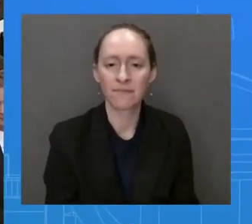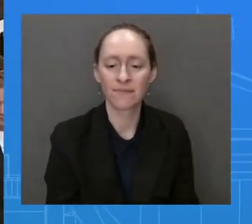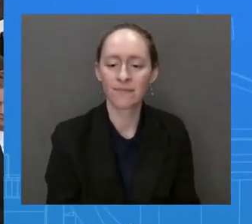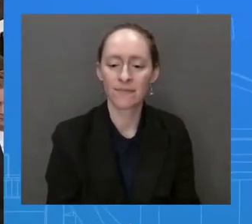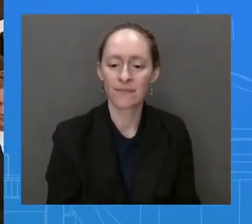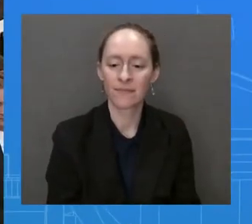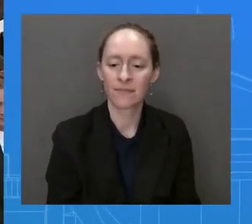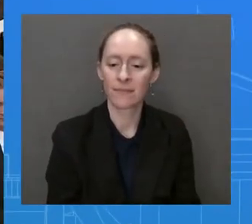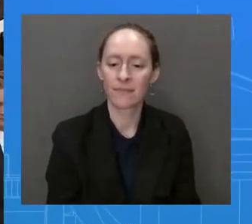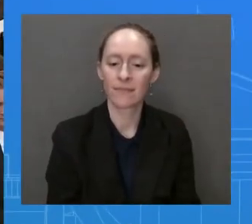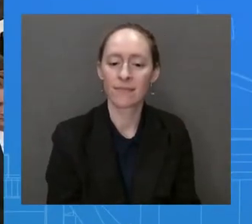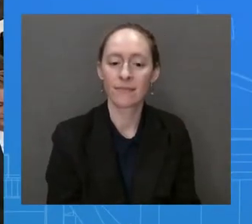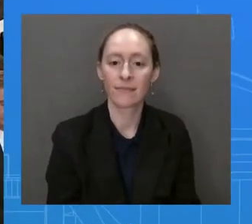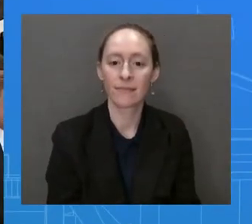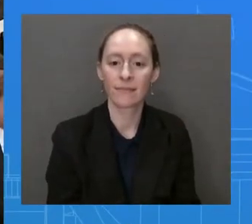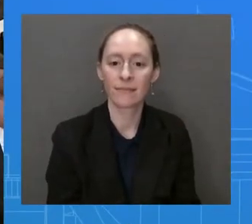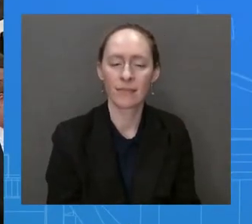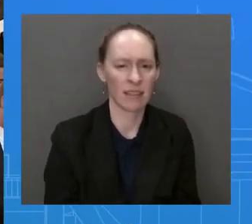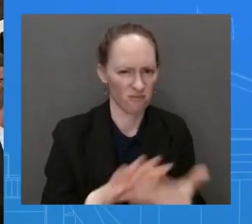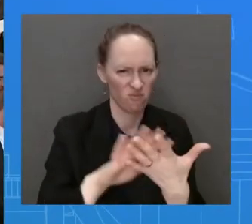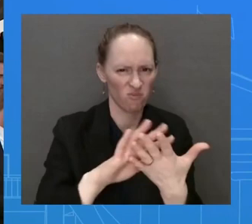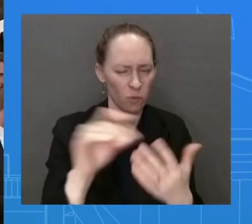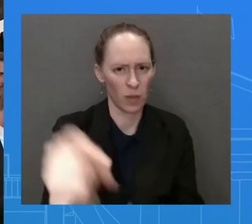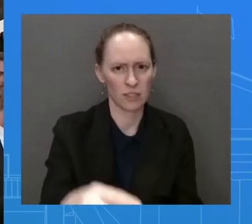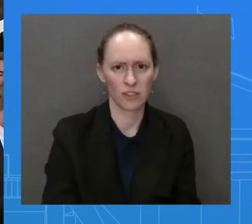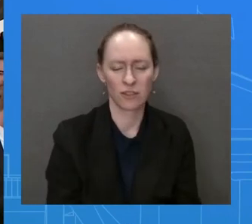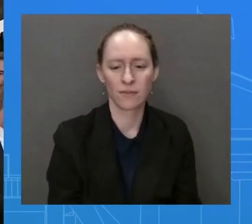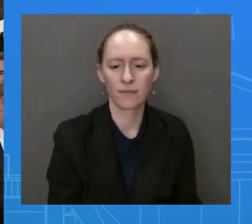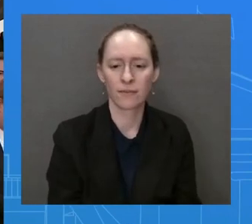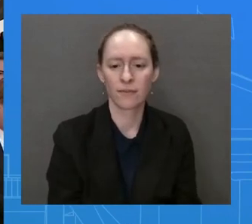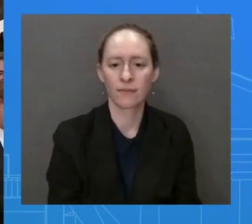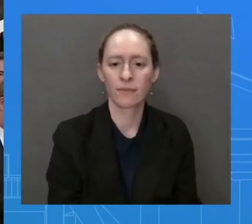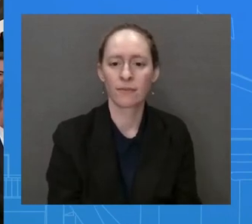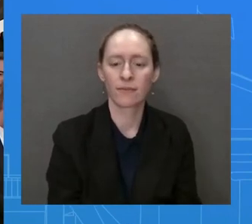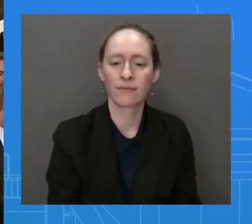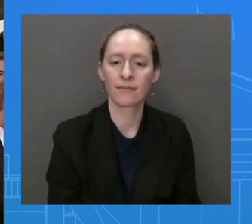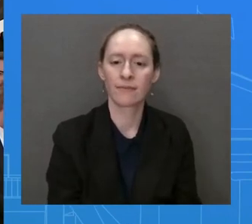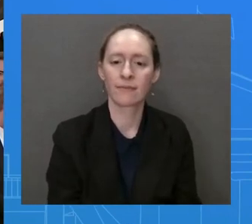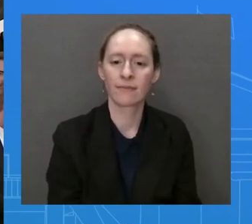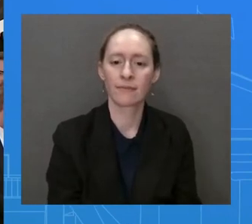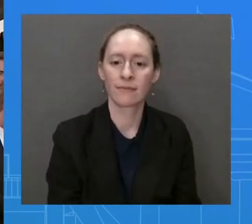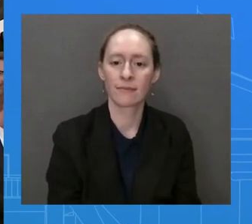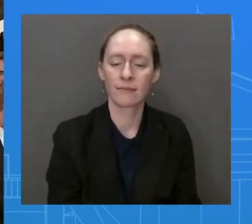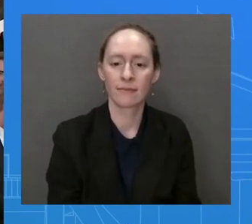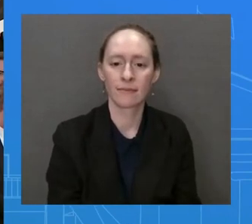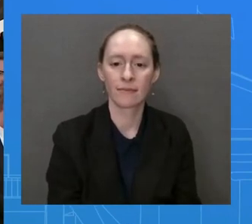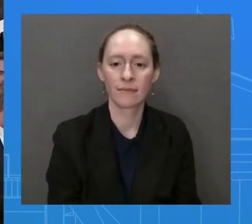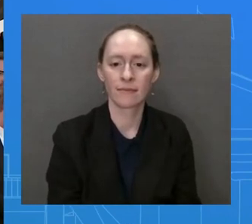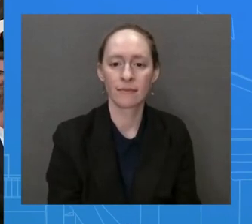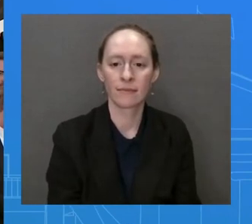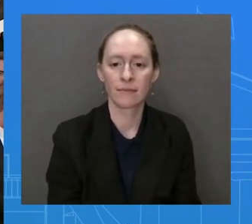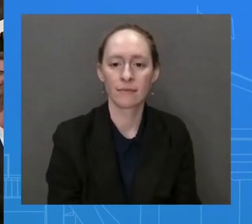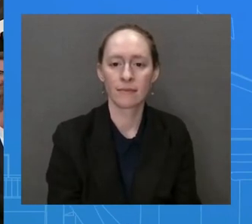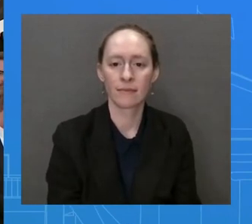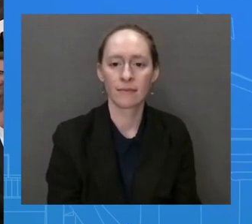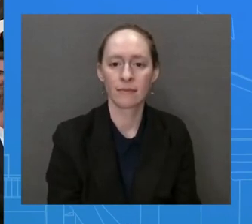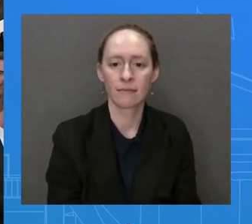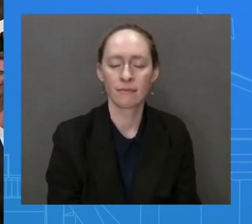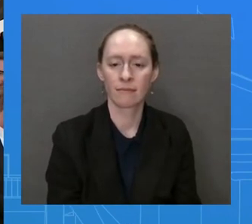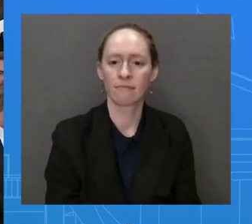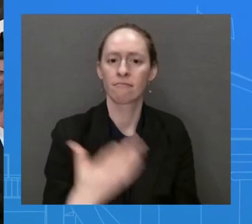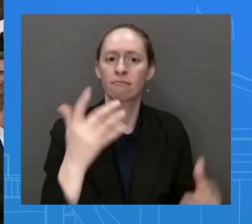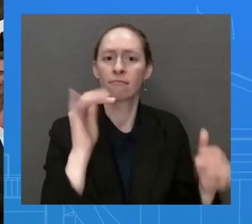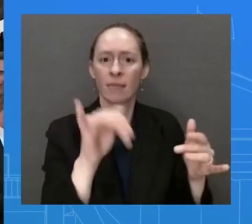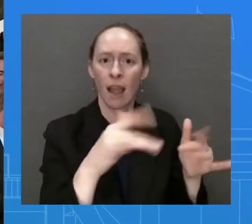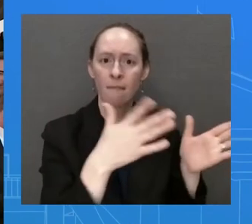framework since it was launched last year. So at this point, it seems like the administration still believes that this is the best offer that the U.S.